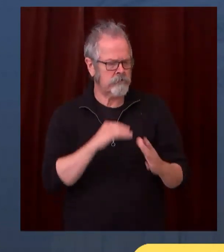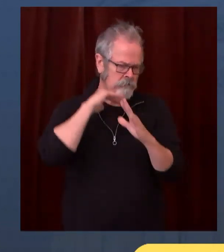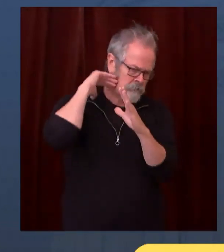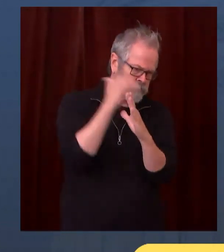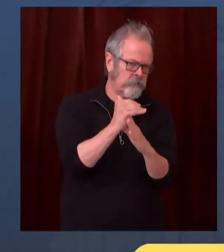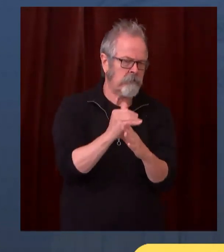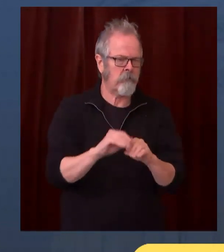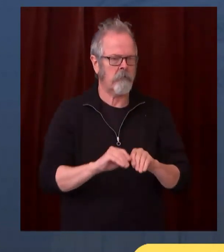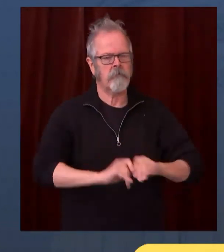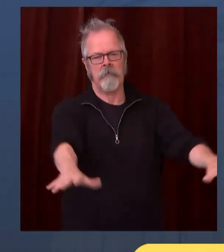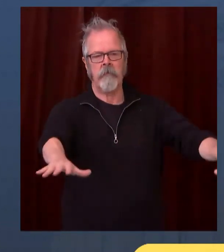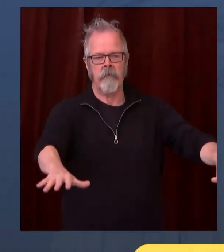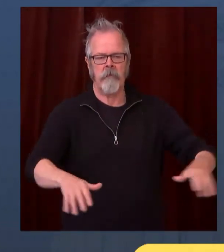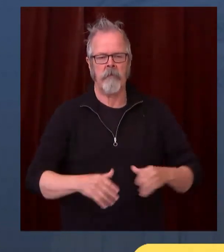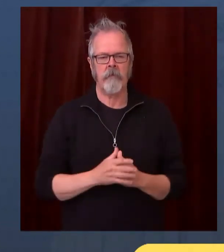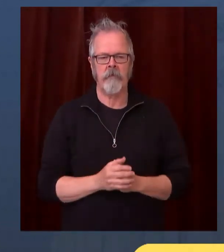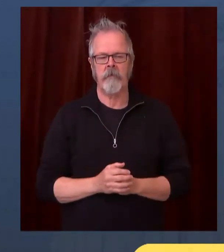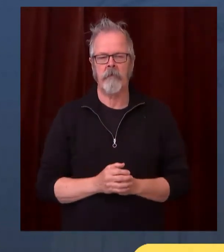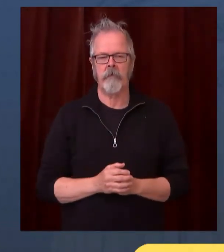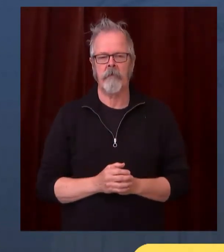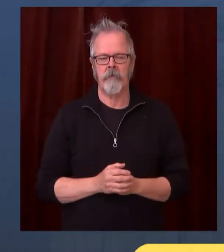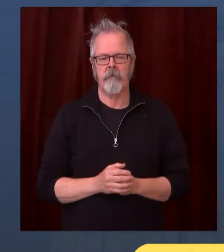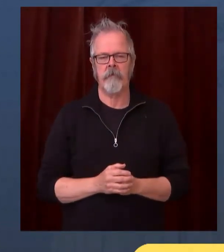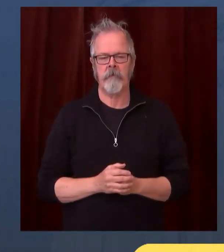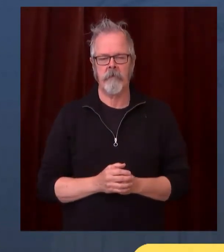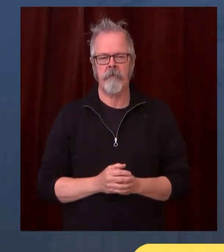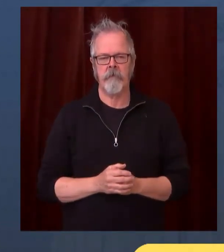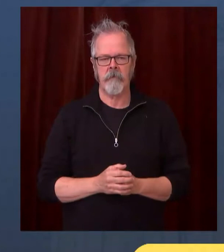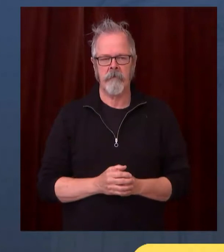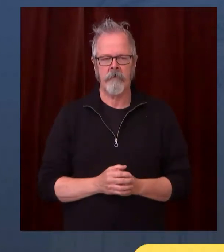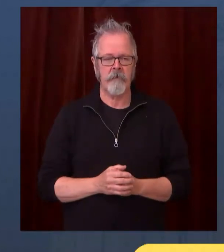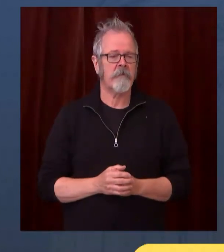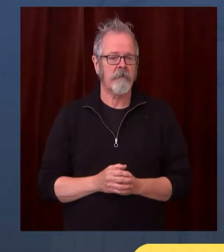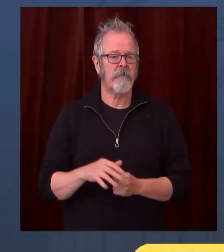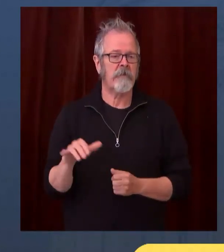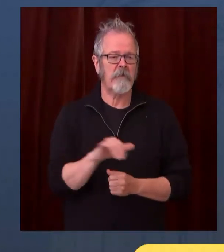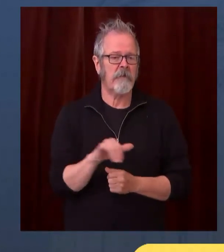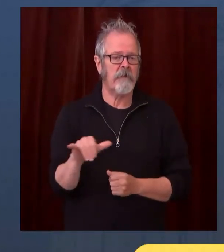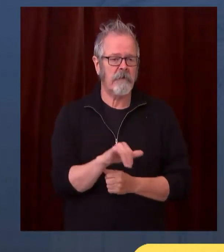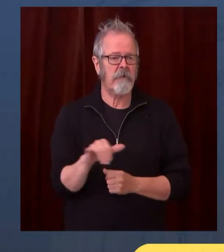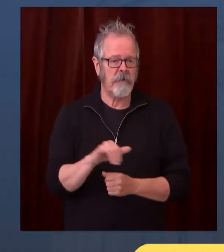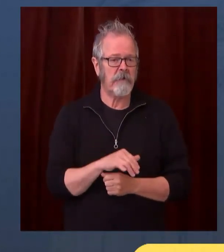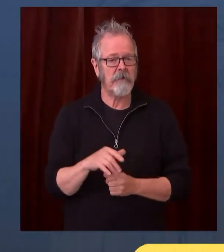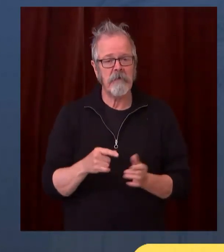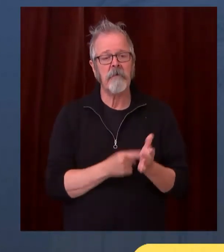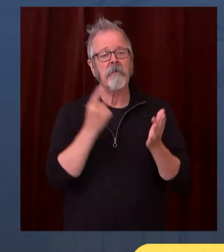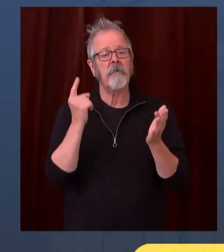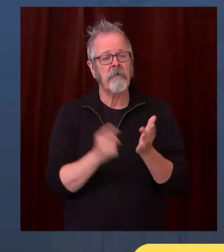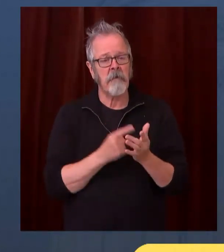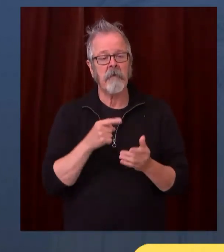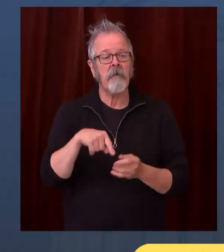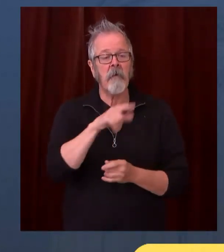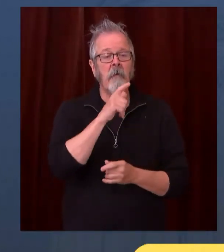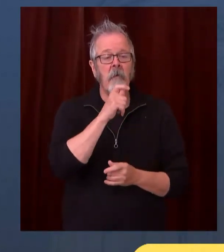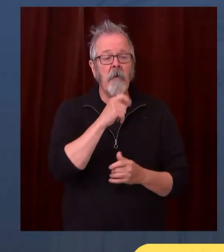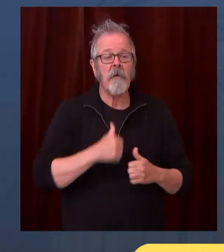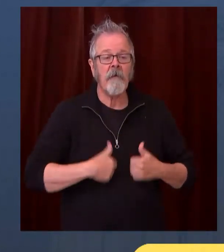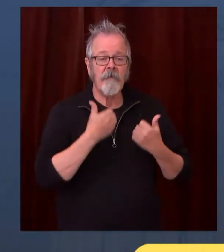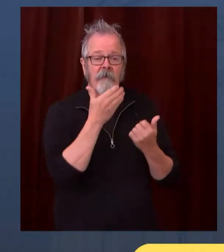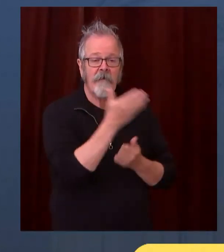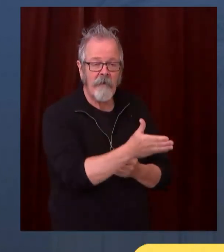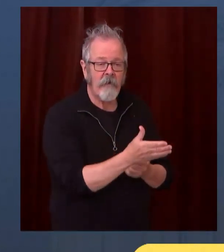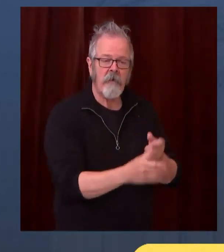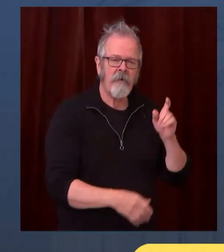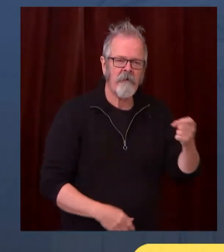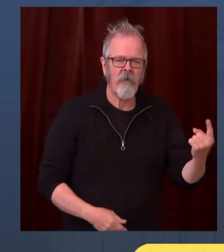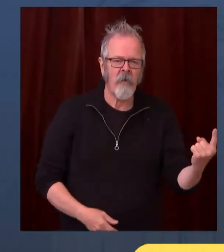from residents who have been out for some service they had to get and became infected. You know, it's hard